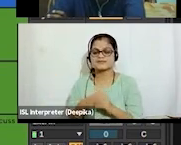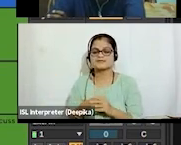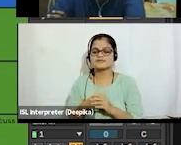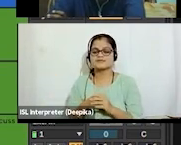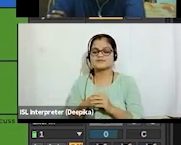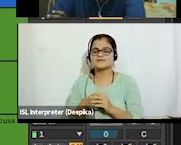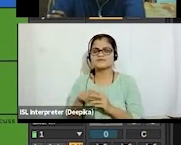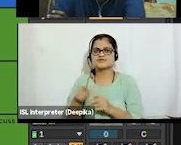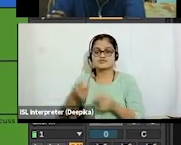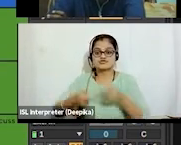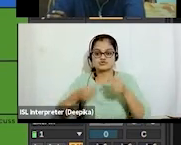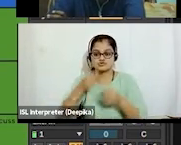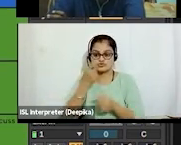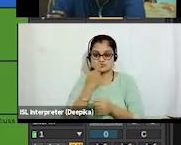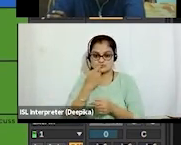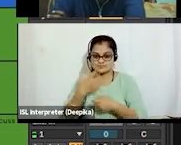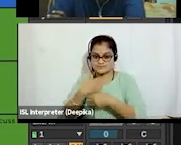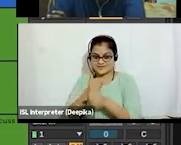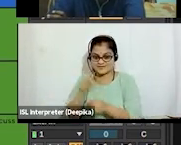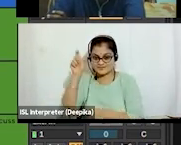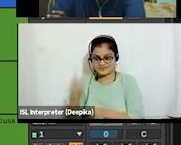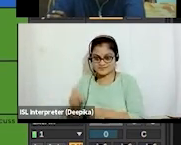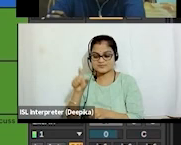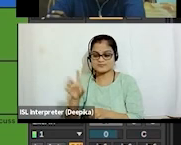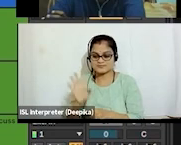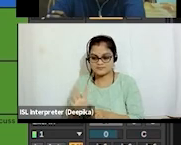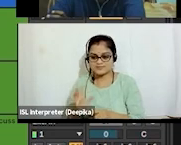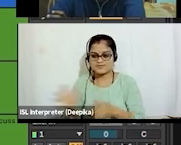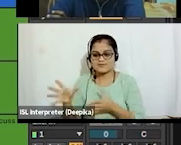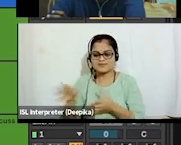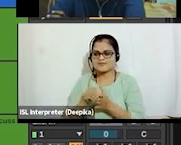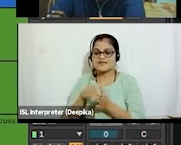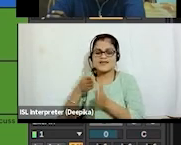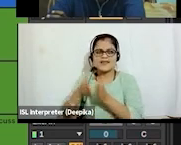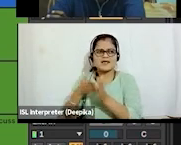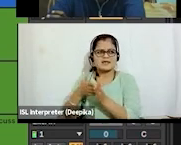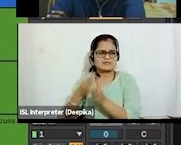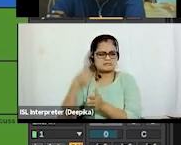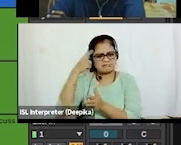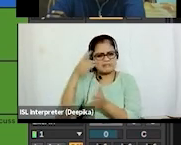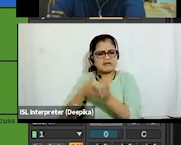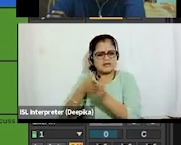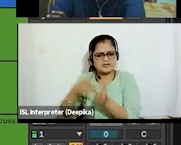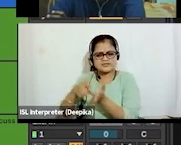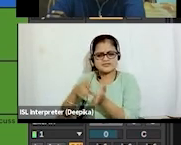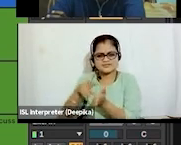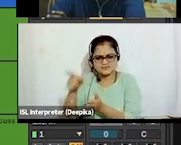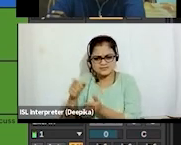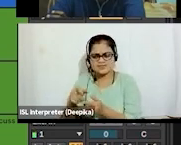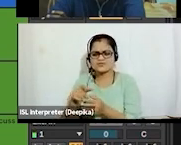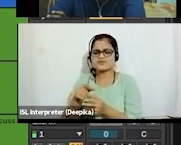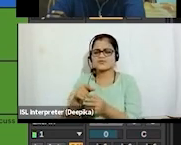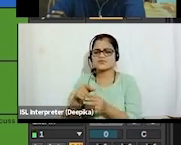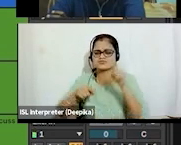the juice maker at, outside the railway station. It had a lot of low frequencies, and that's